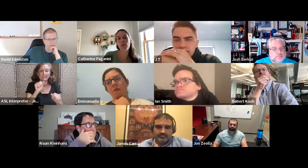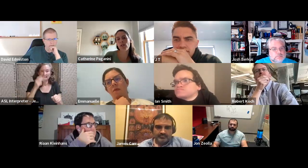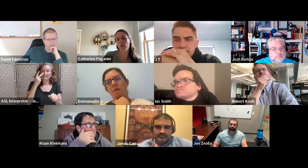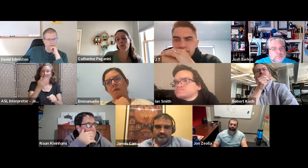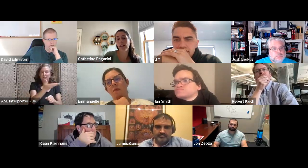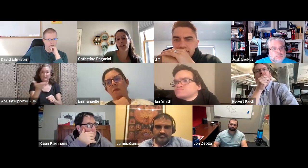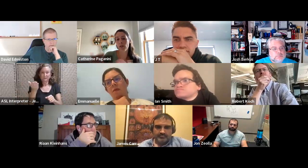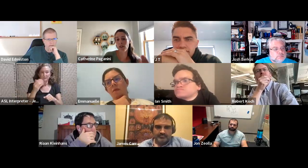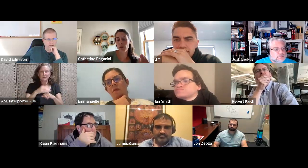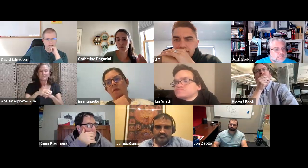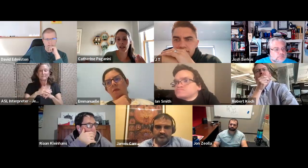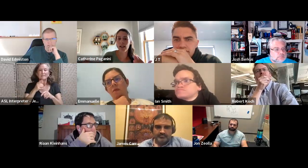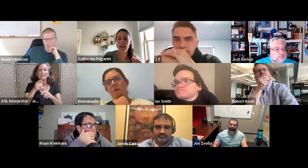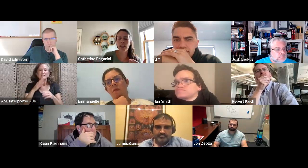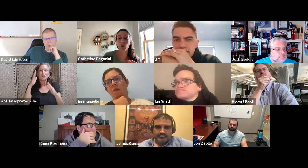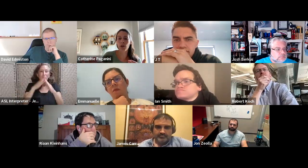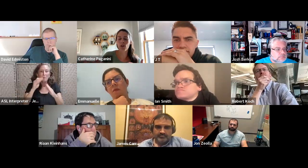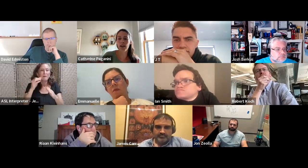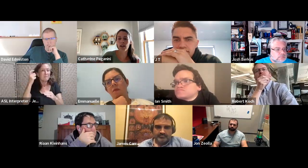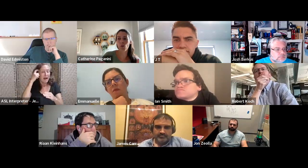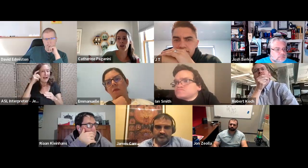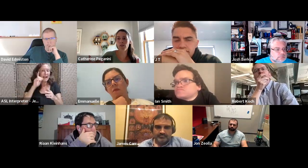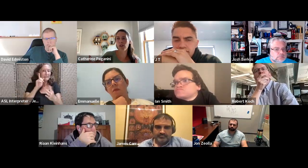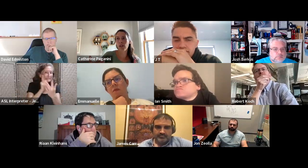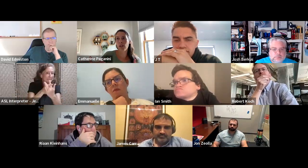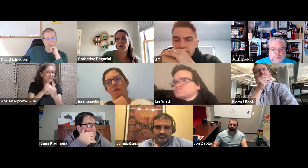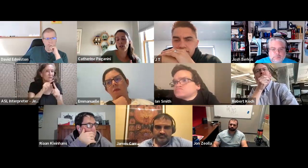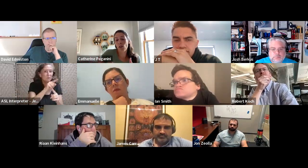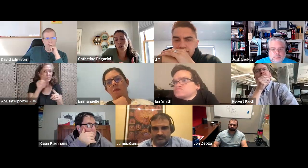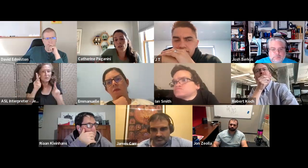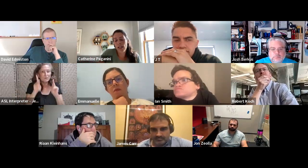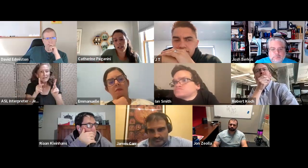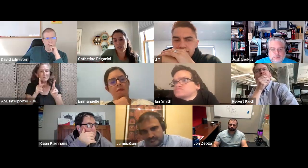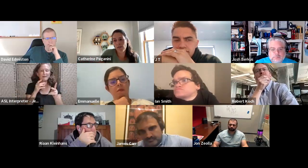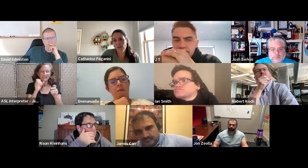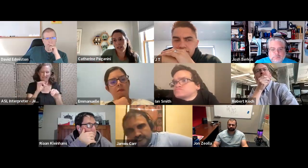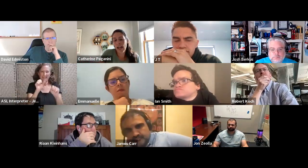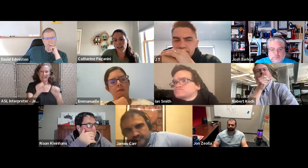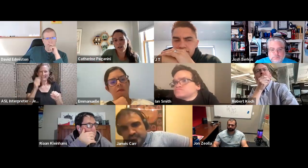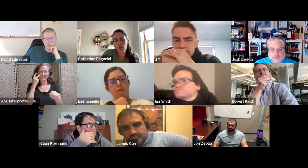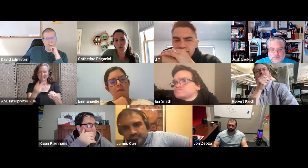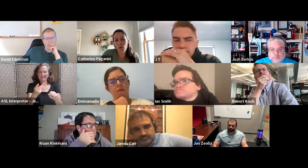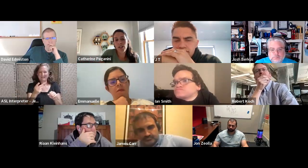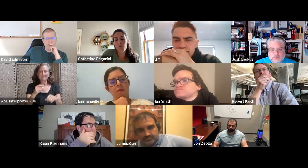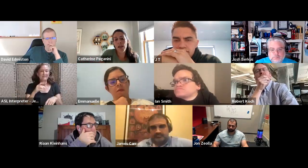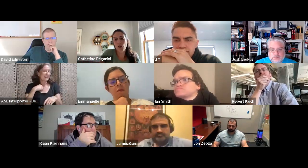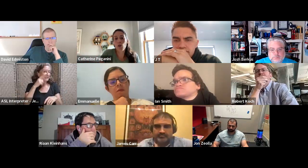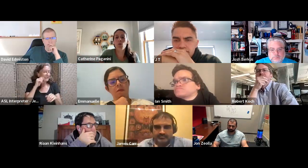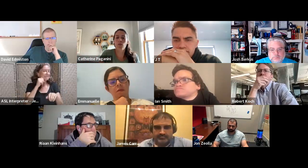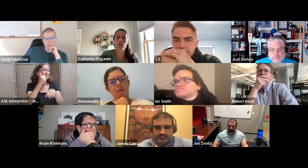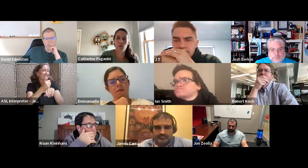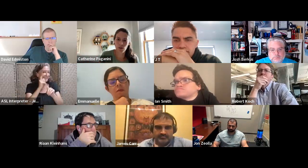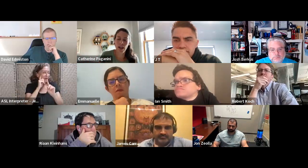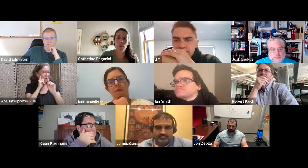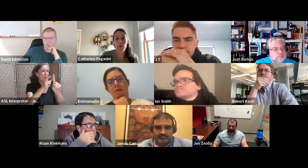can only be top of mind if you're visible, right? And I think what we're trying, one of the goals, at least that I think are really important, is make you